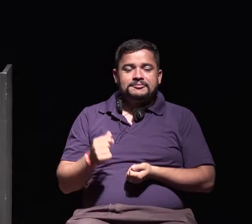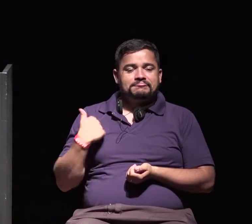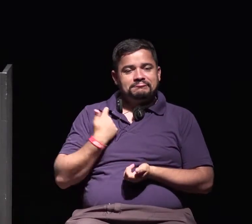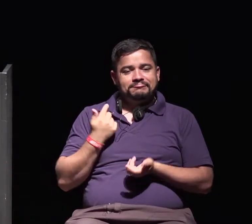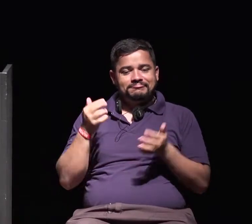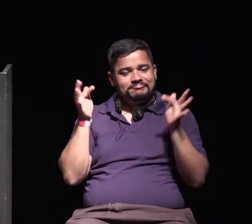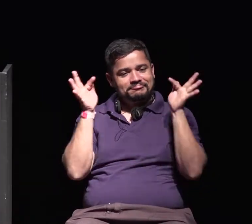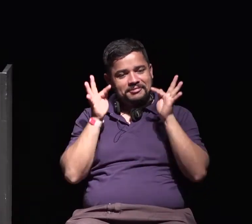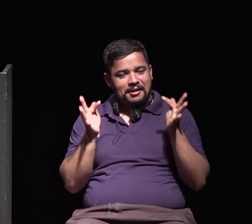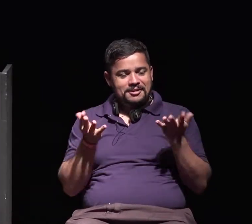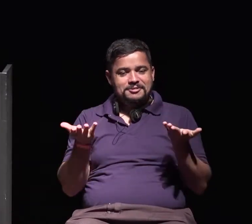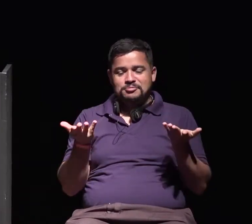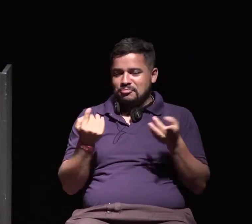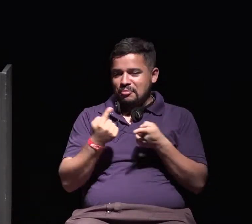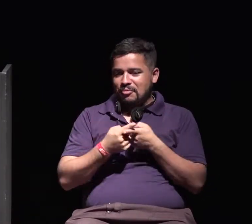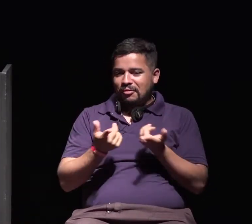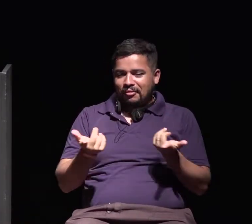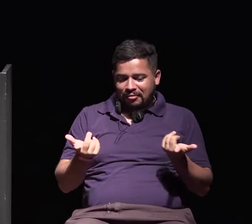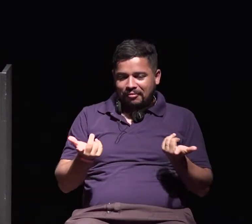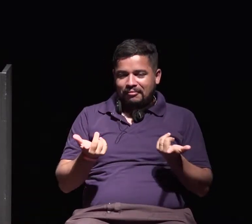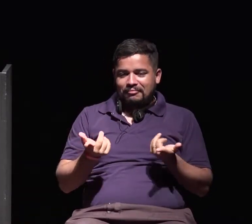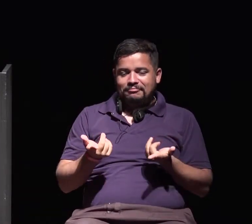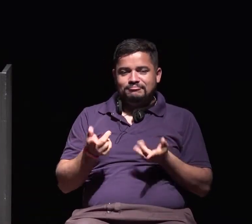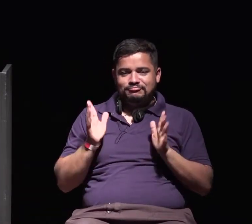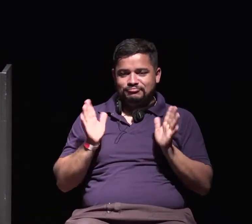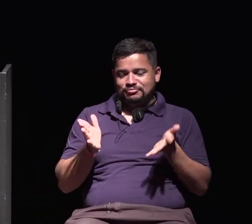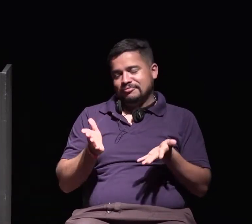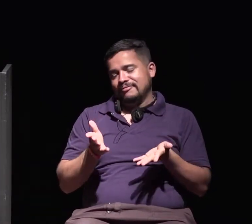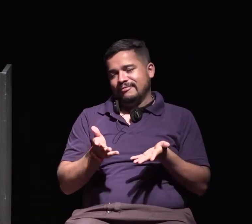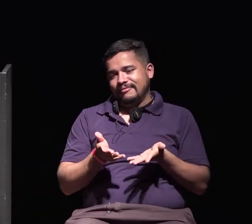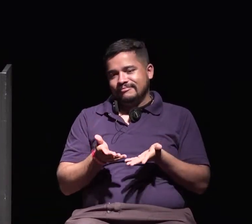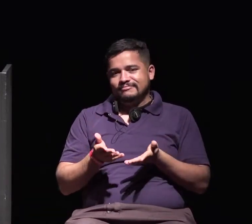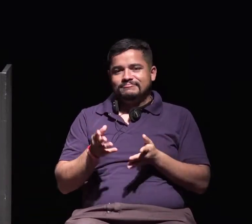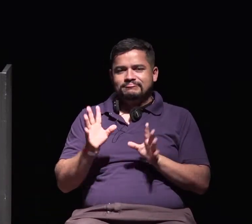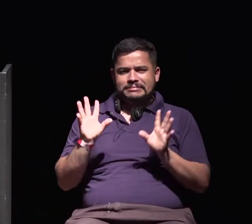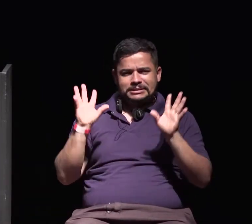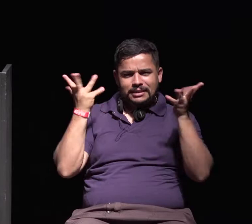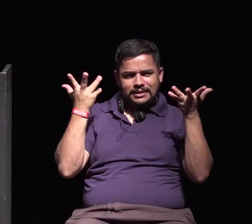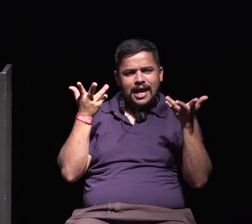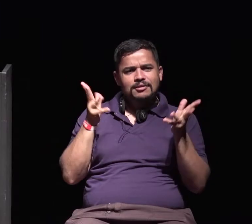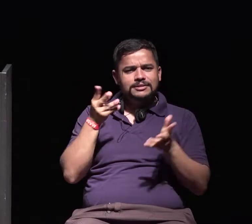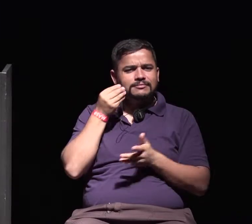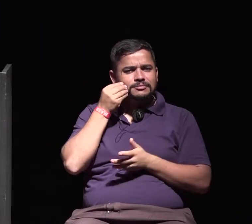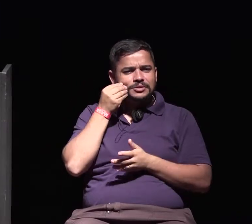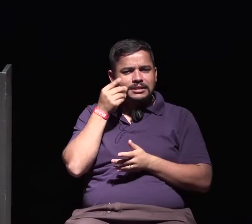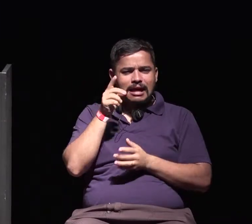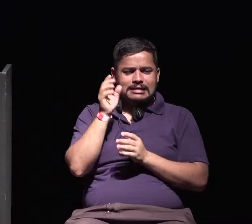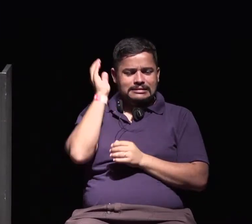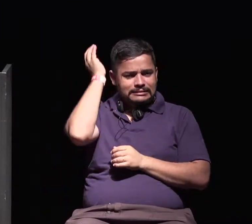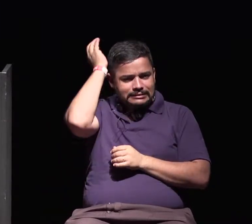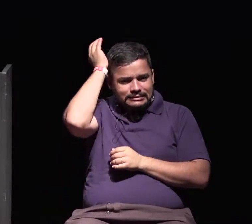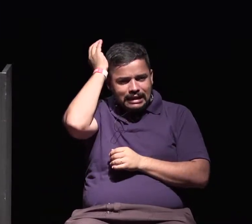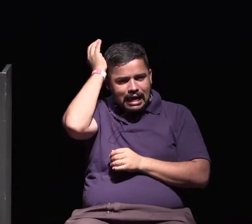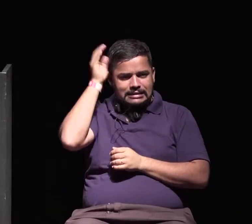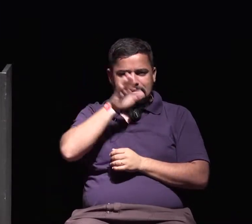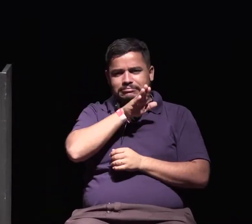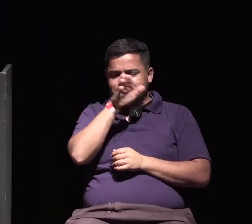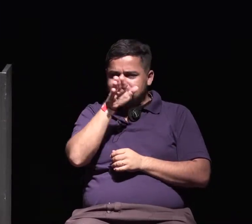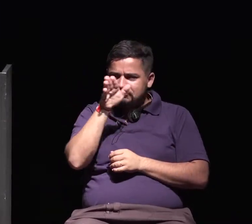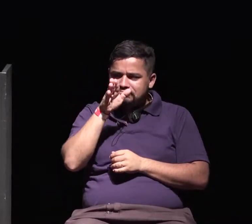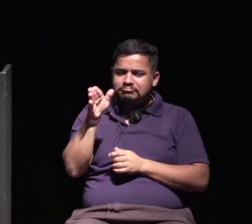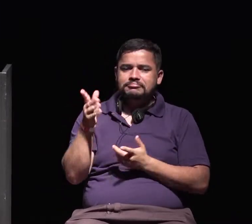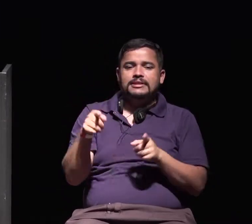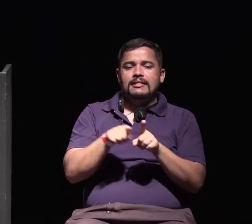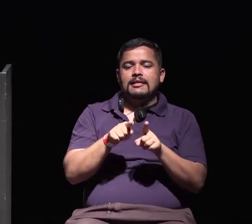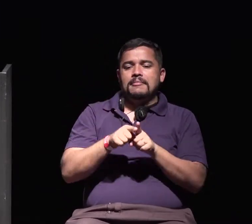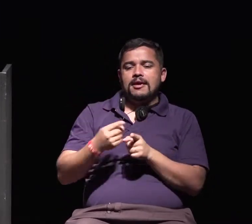depois de ter visto algumas dos seus espetáculos nessa semana no SESC, poder te apresentar